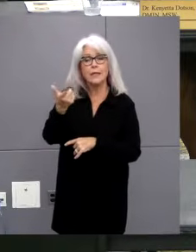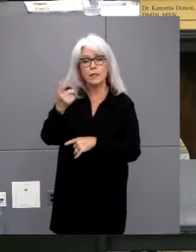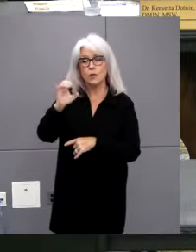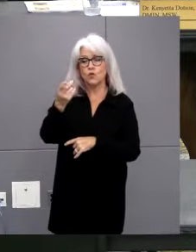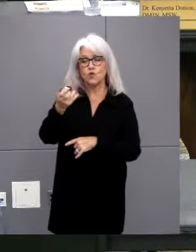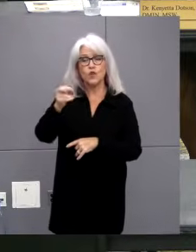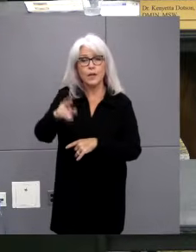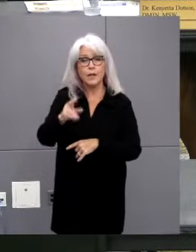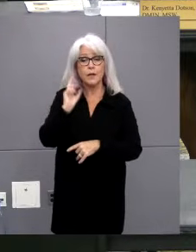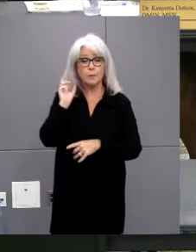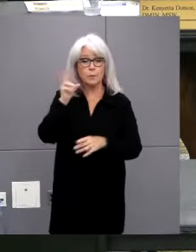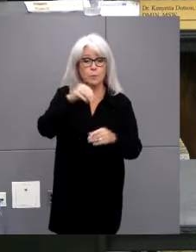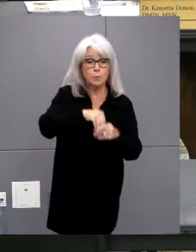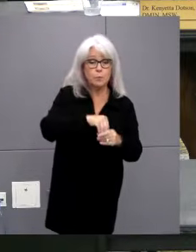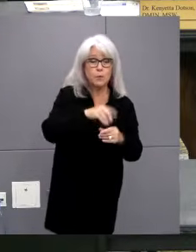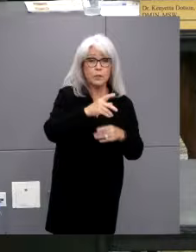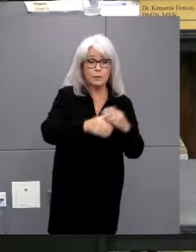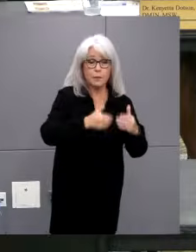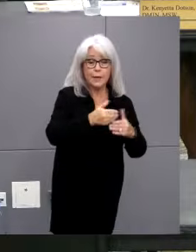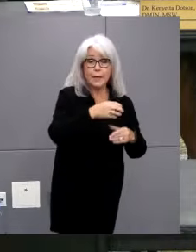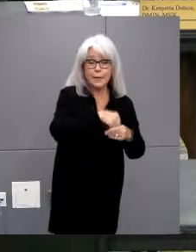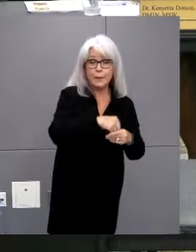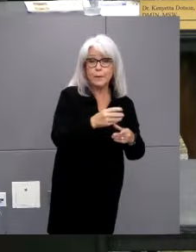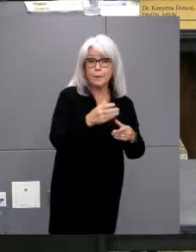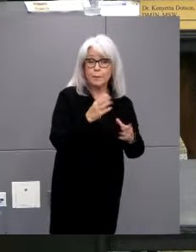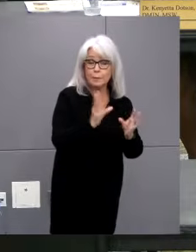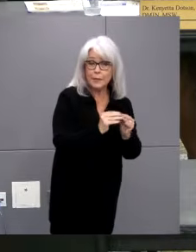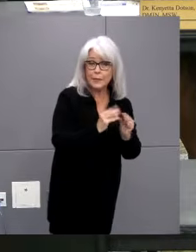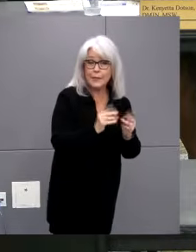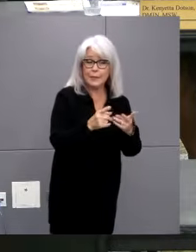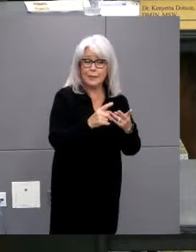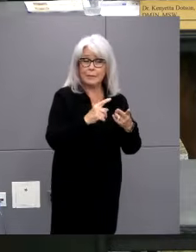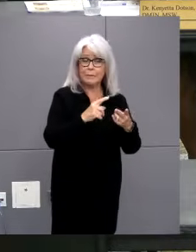fully participate in the meeting by making motions, debating